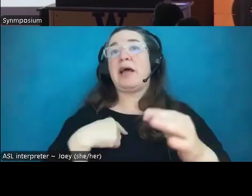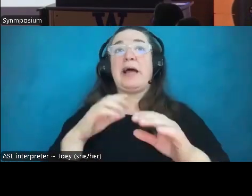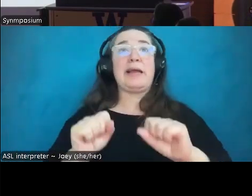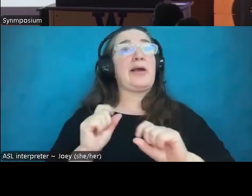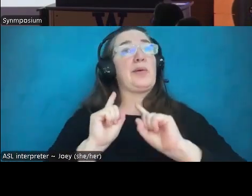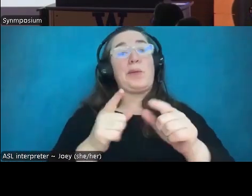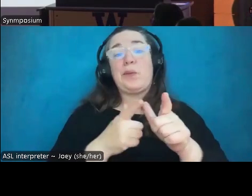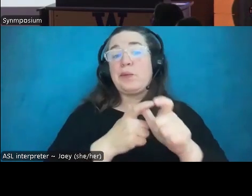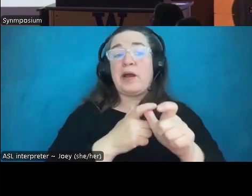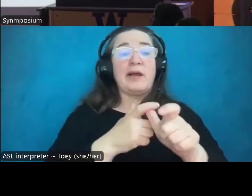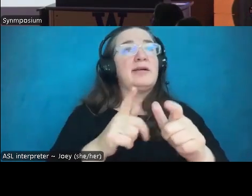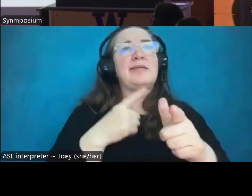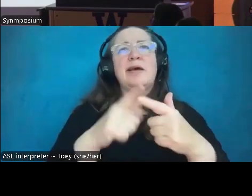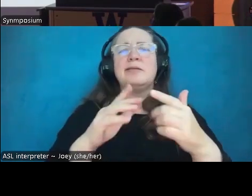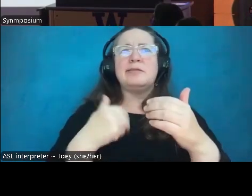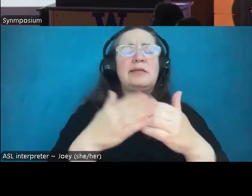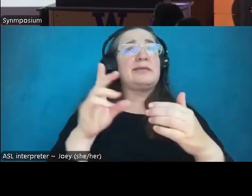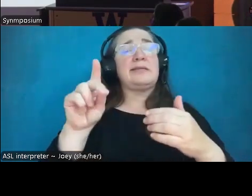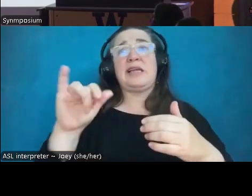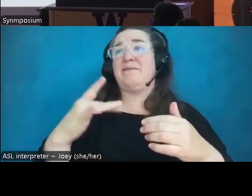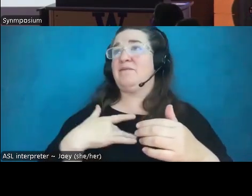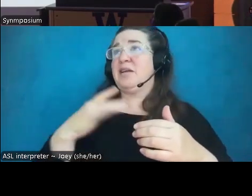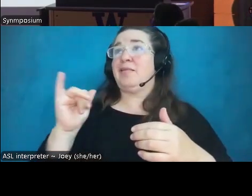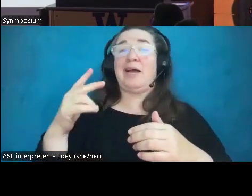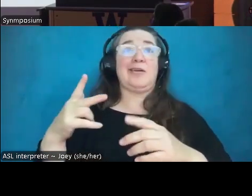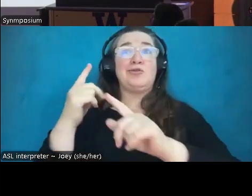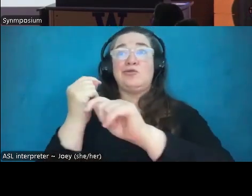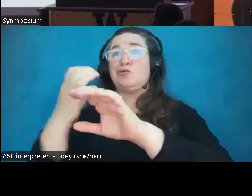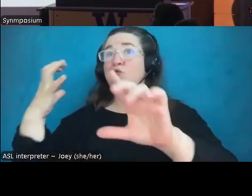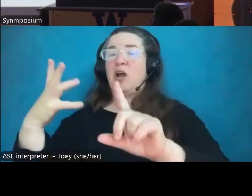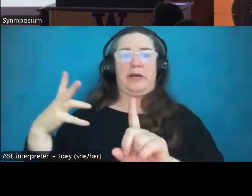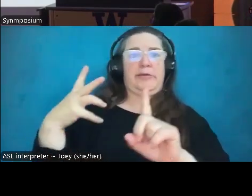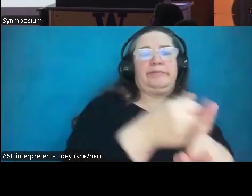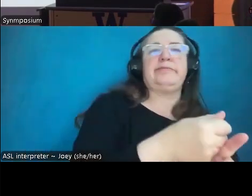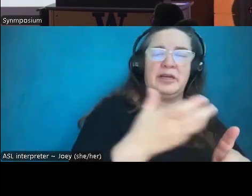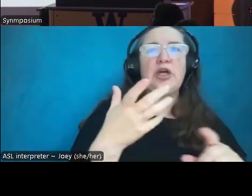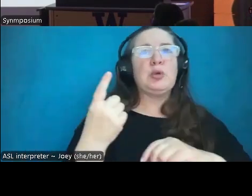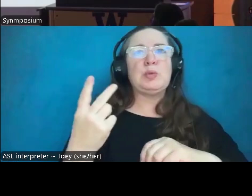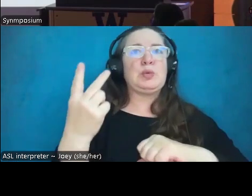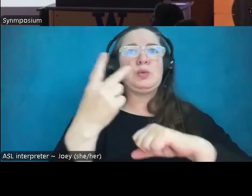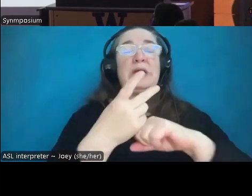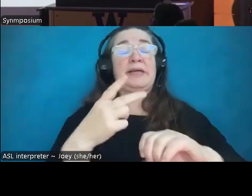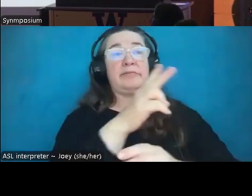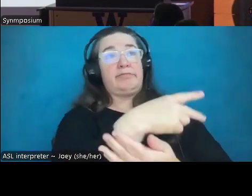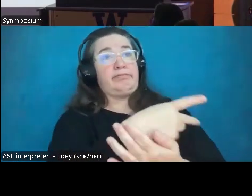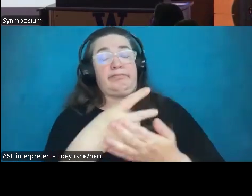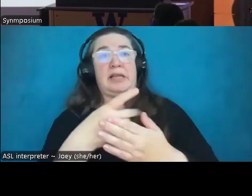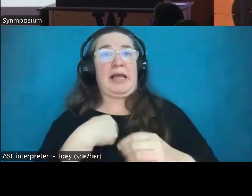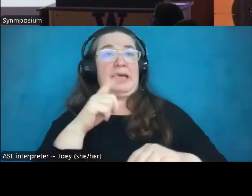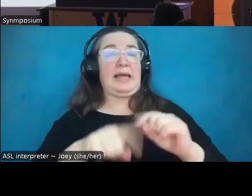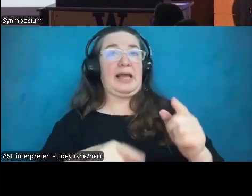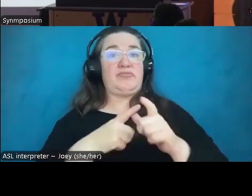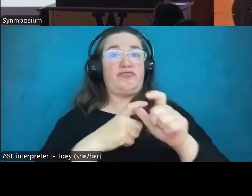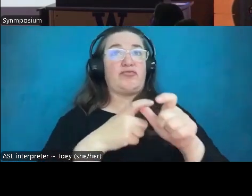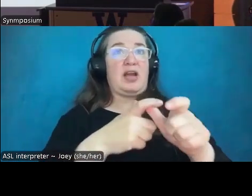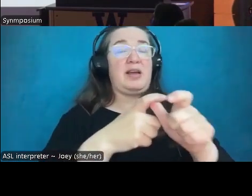the next day I just feel like I've been hit by a truck, and then it's 2 days in bed, like I've stopped jogging because I can't stand the after